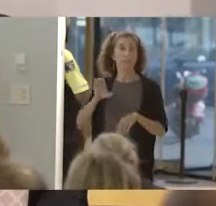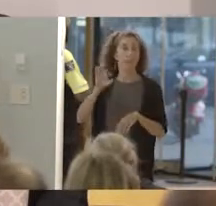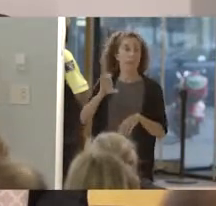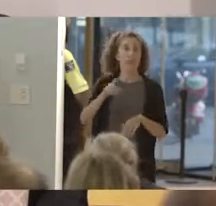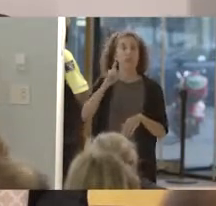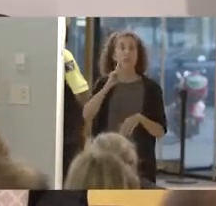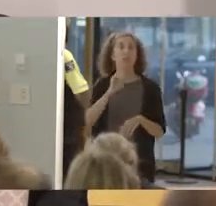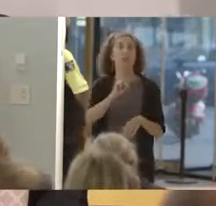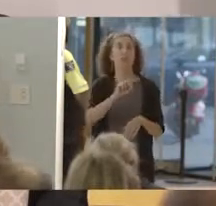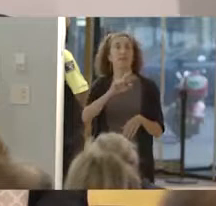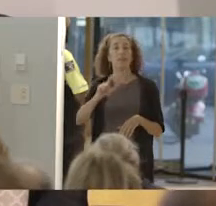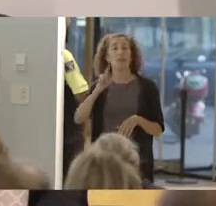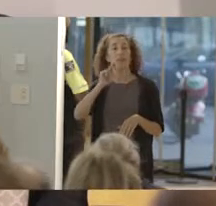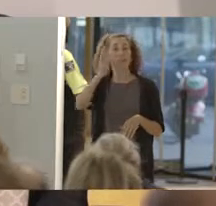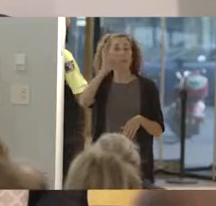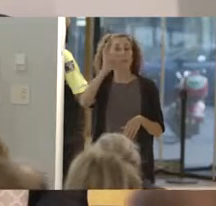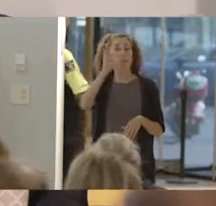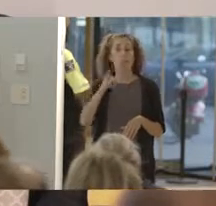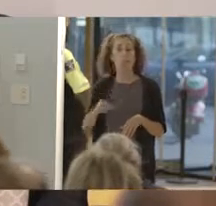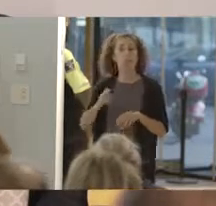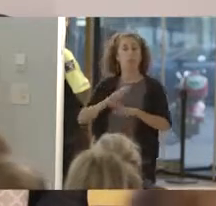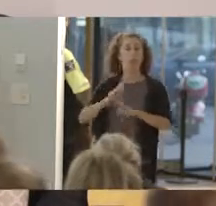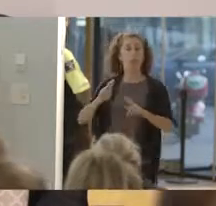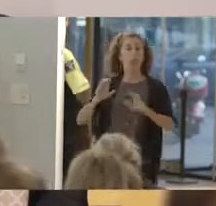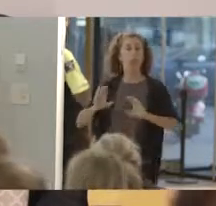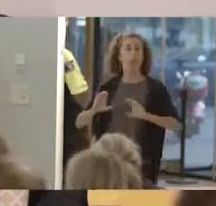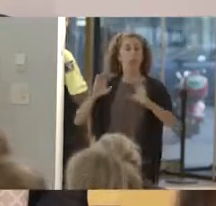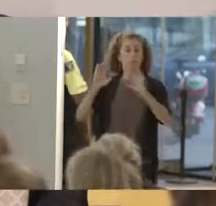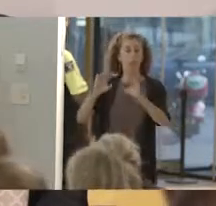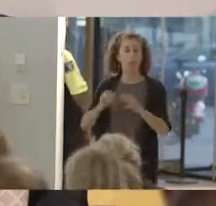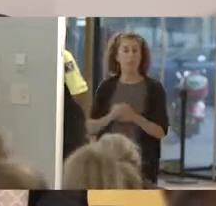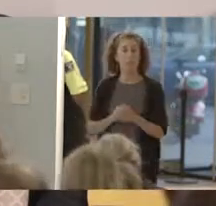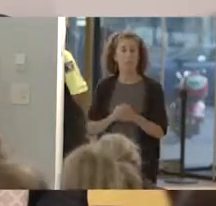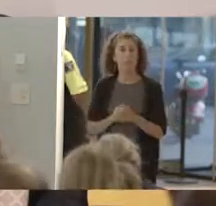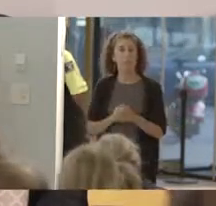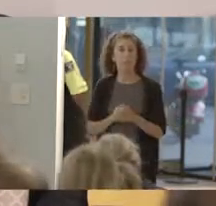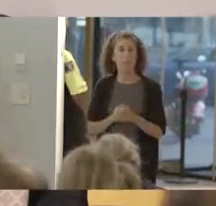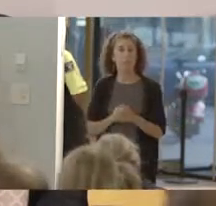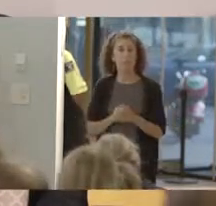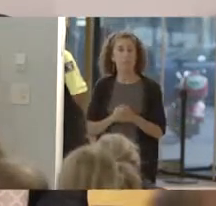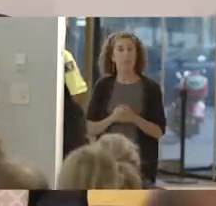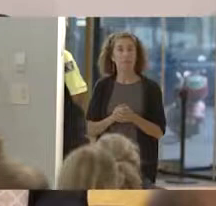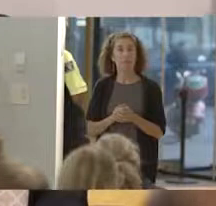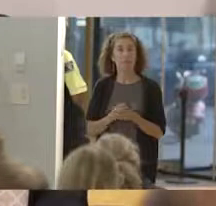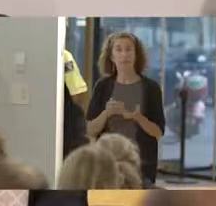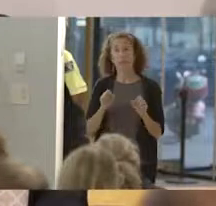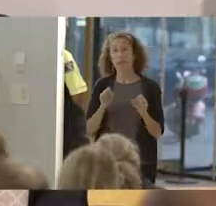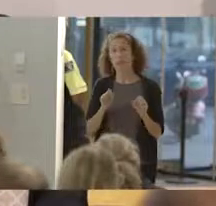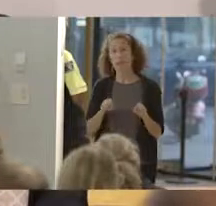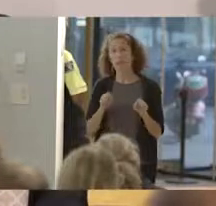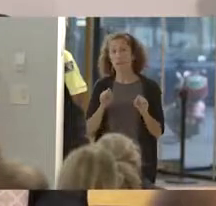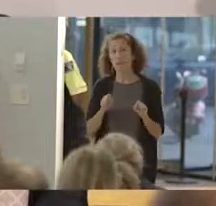rise in the future. And we do see, the added benefit that we could rethink the edge and perhaps get some more engagement with